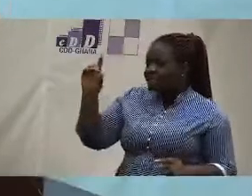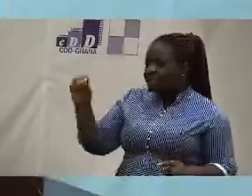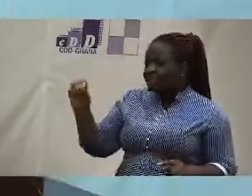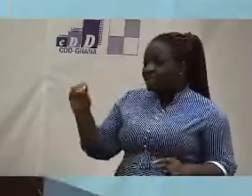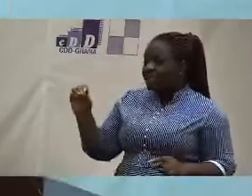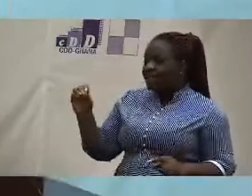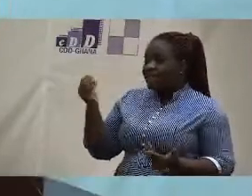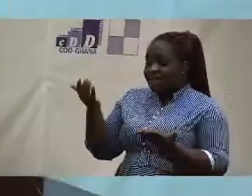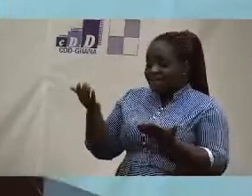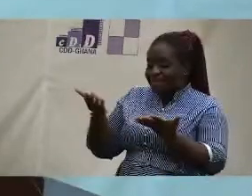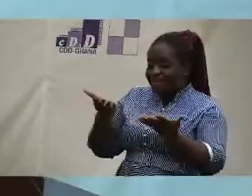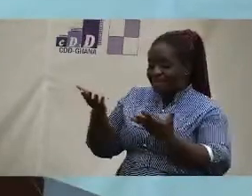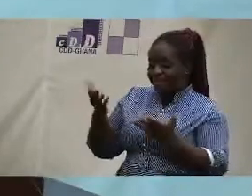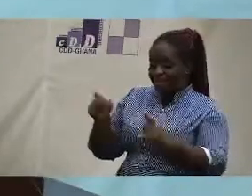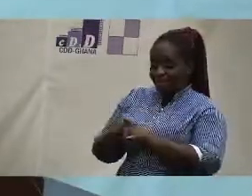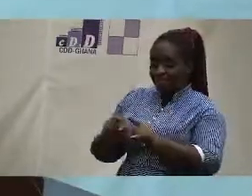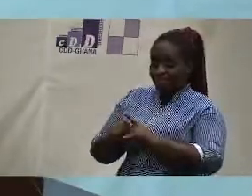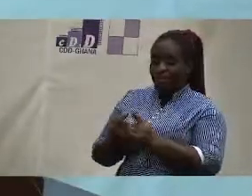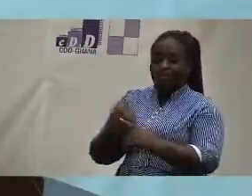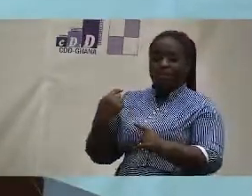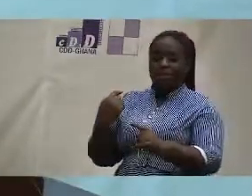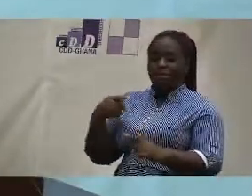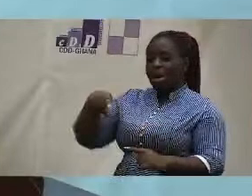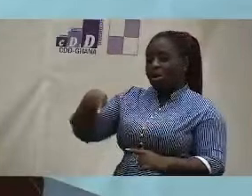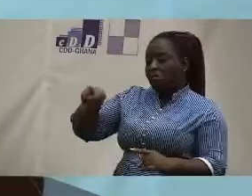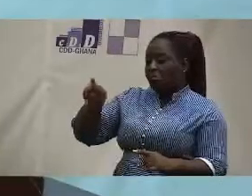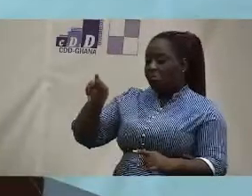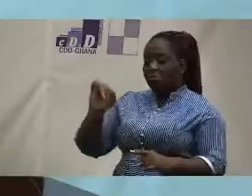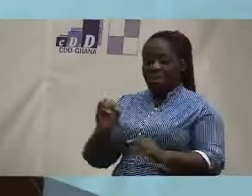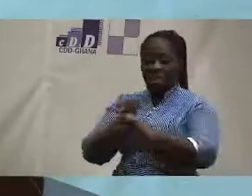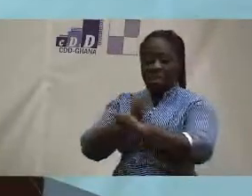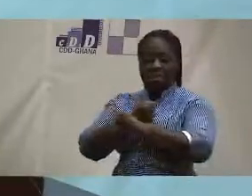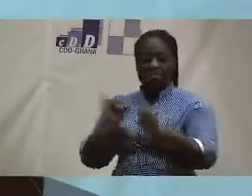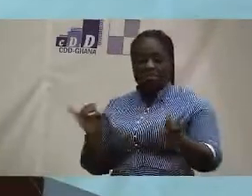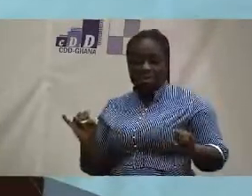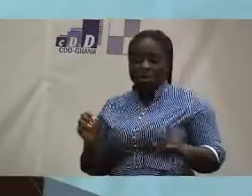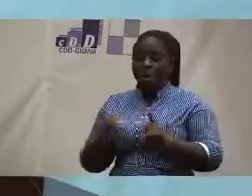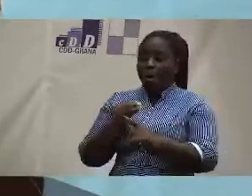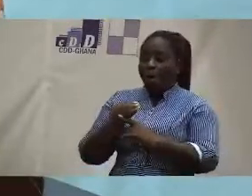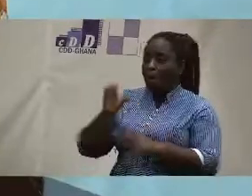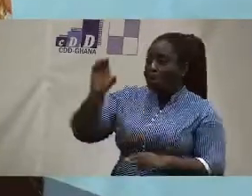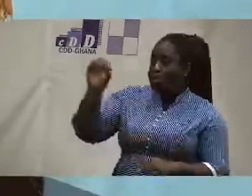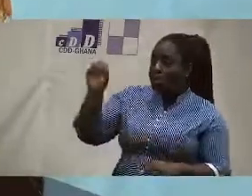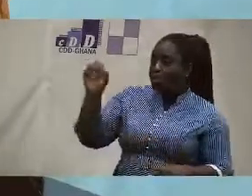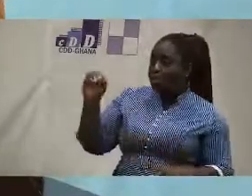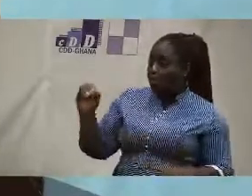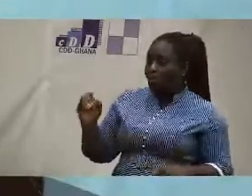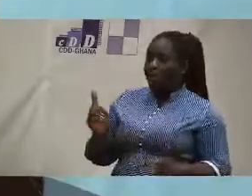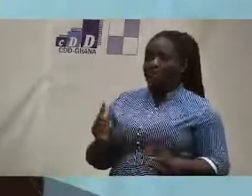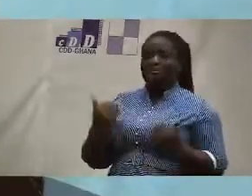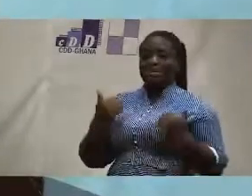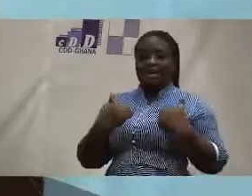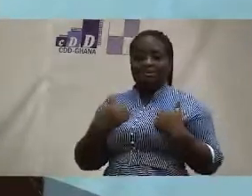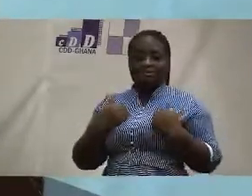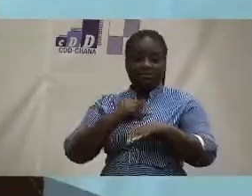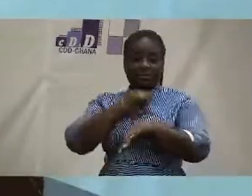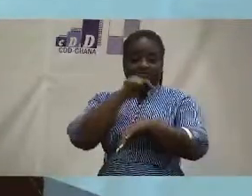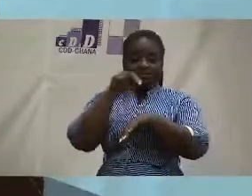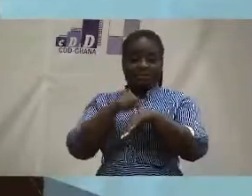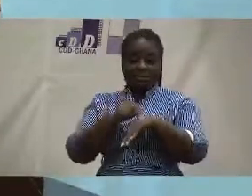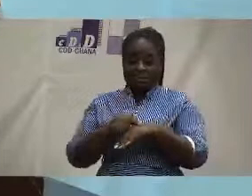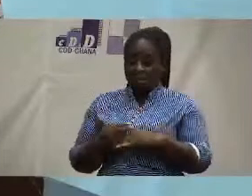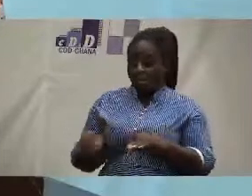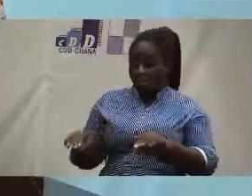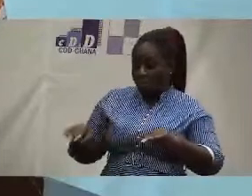evolved from the pre-independence movement or civil society groups, where we have the nationalist